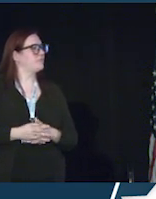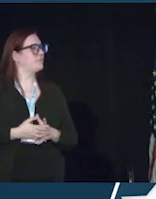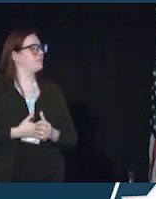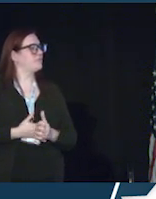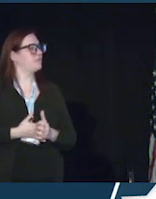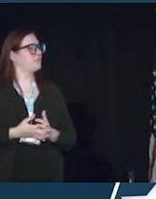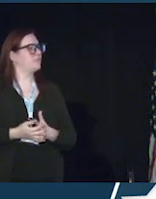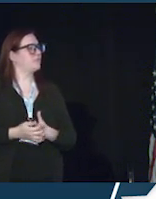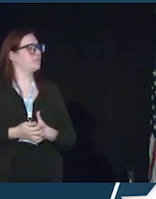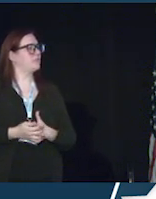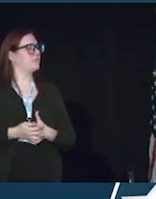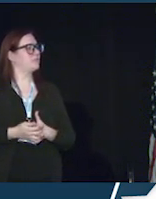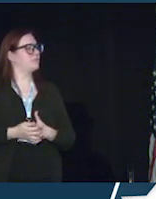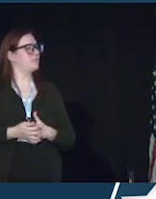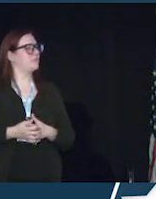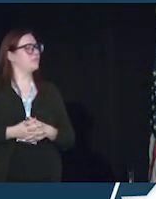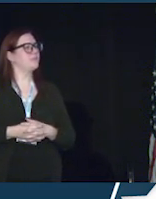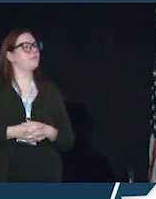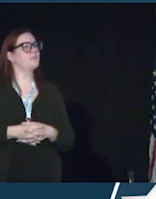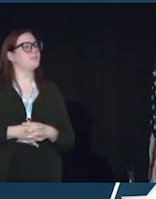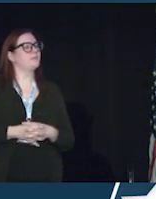Okay.